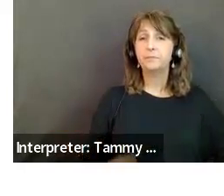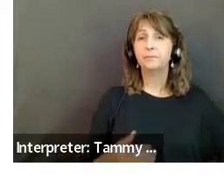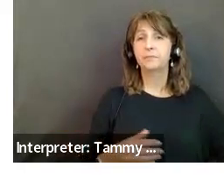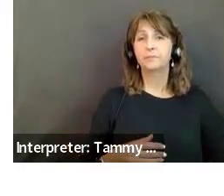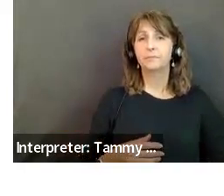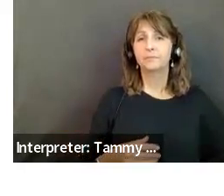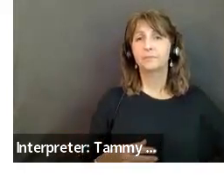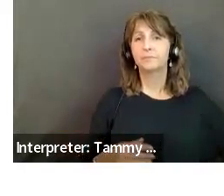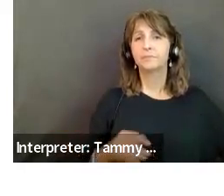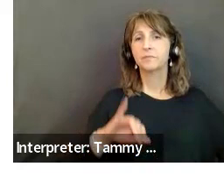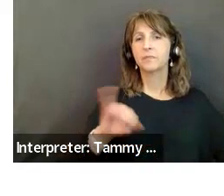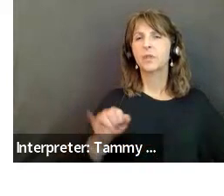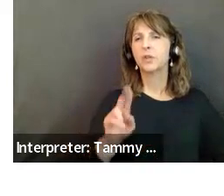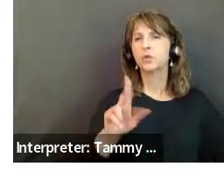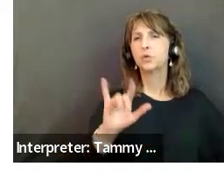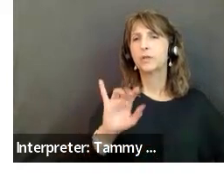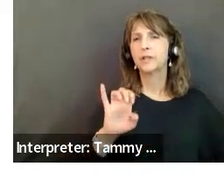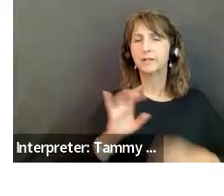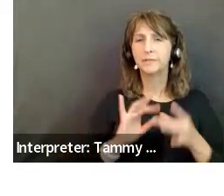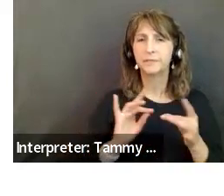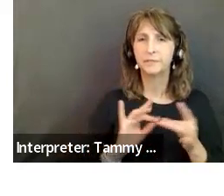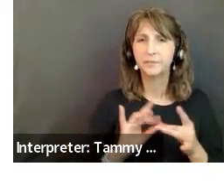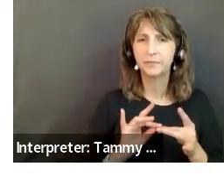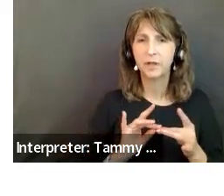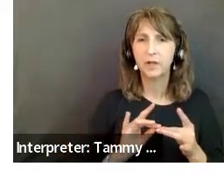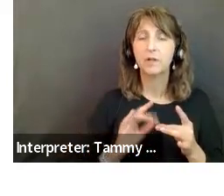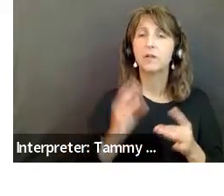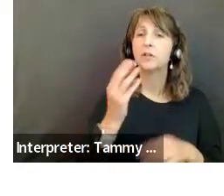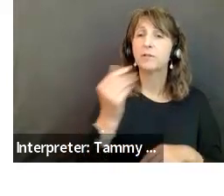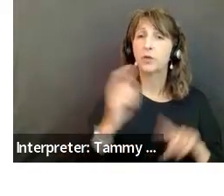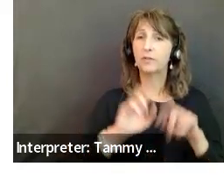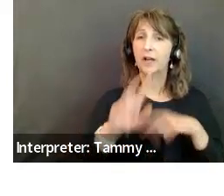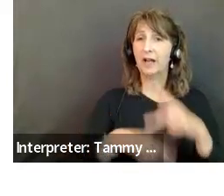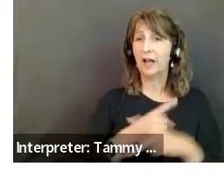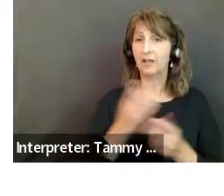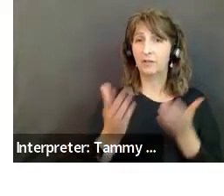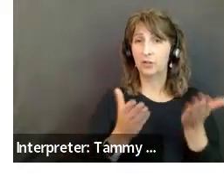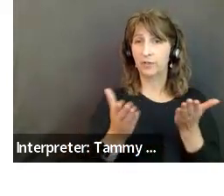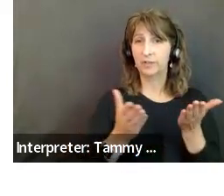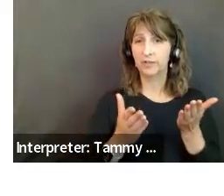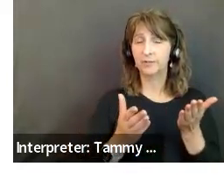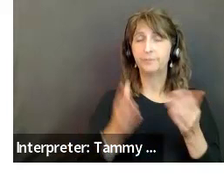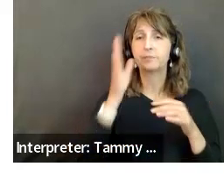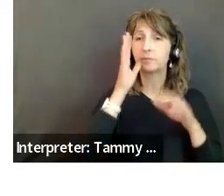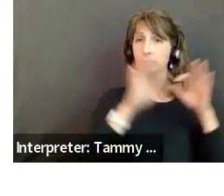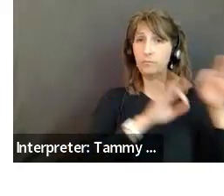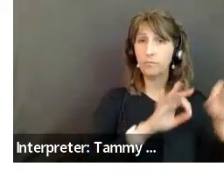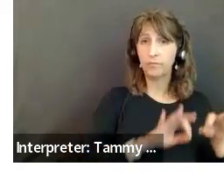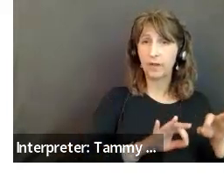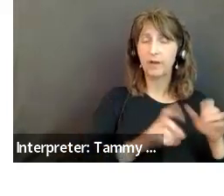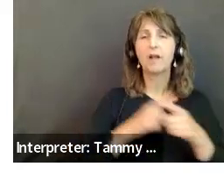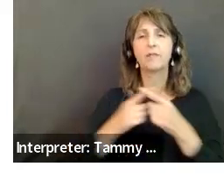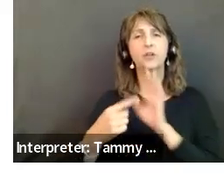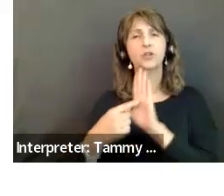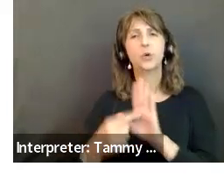So there's a few different kinds of services we offer. We're going to tell you about them a little bit, and then we're going to show you on the website